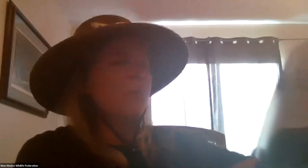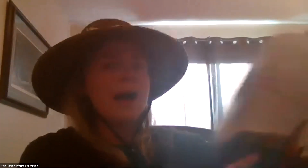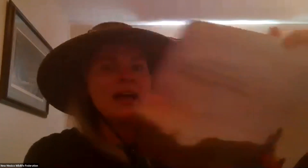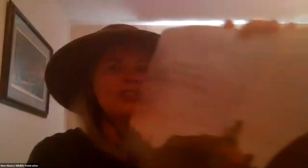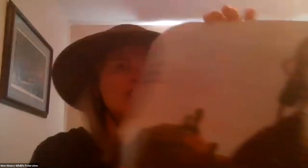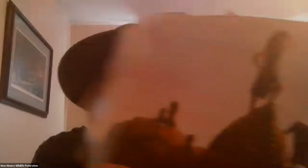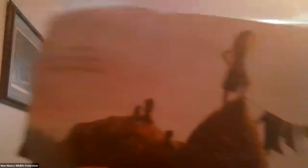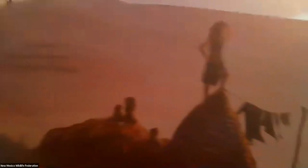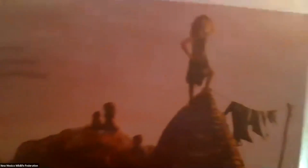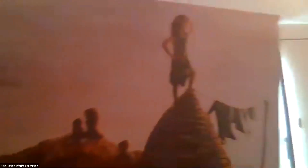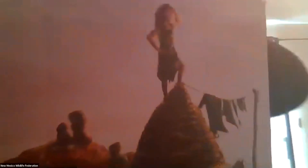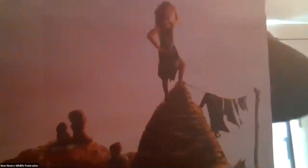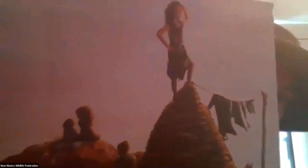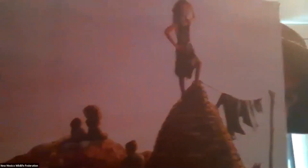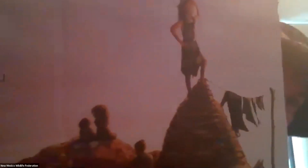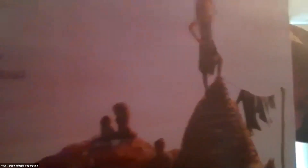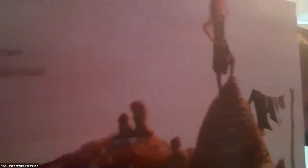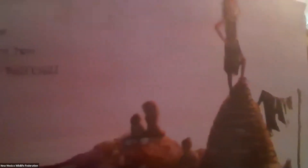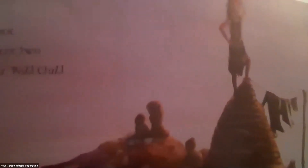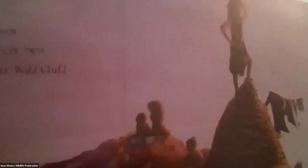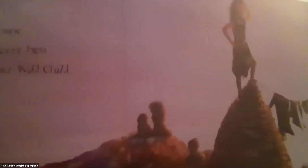another wild child.